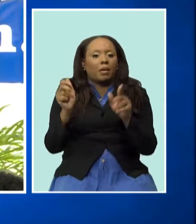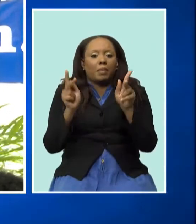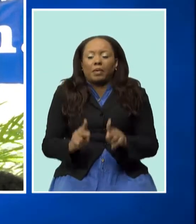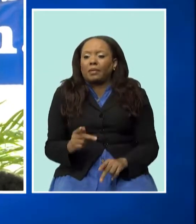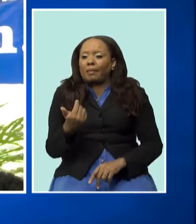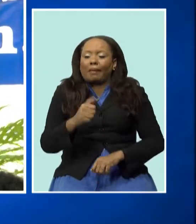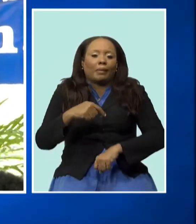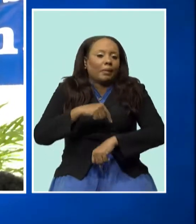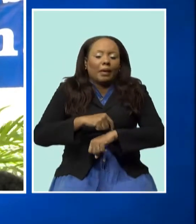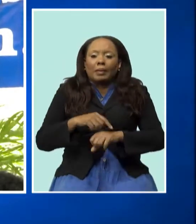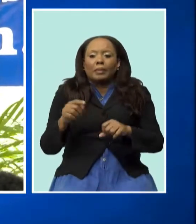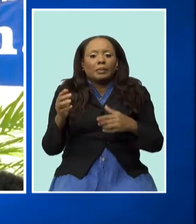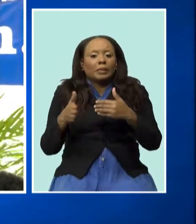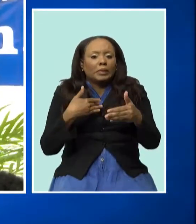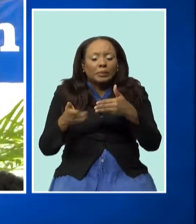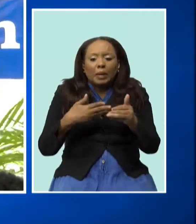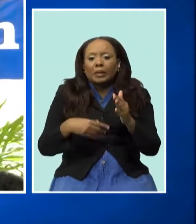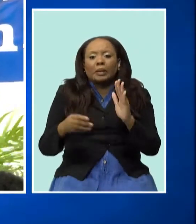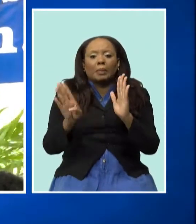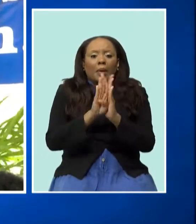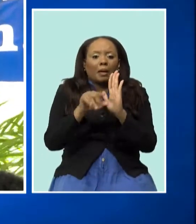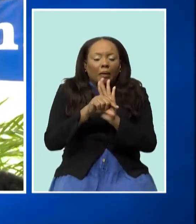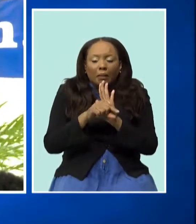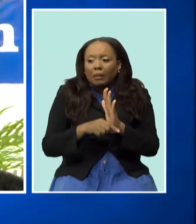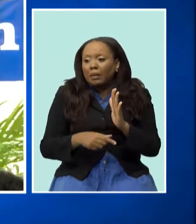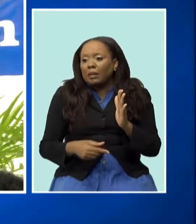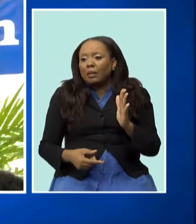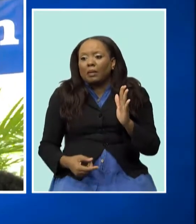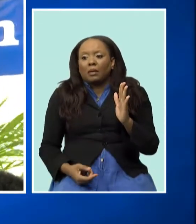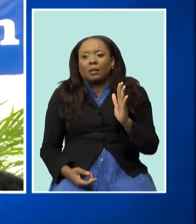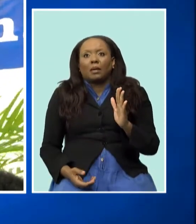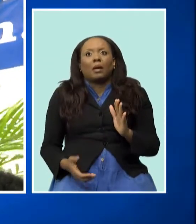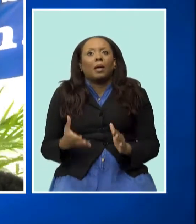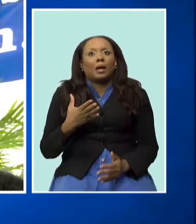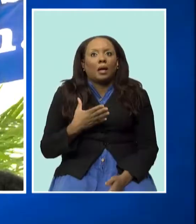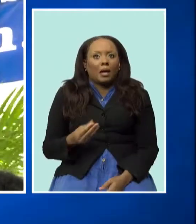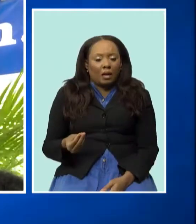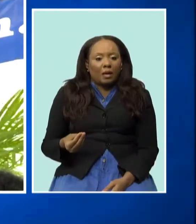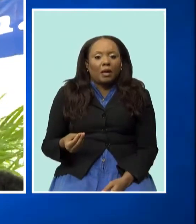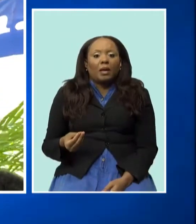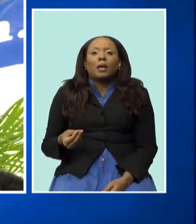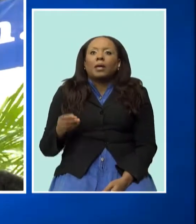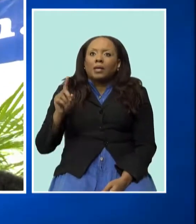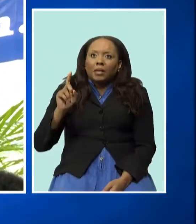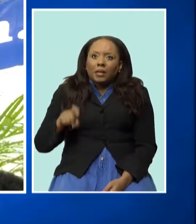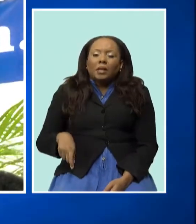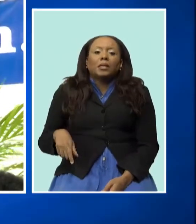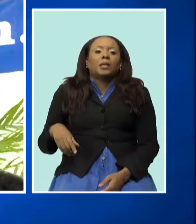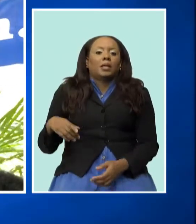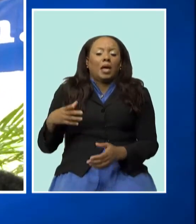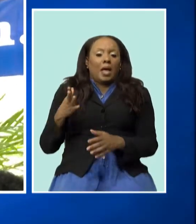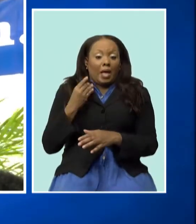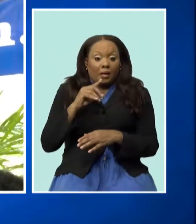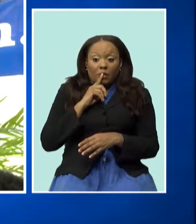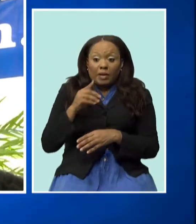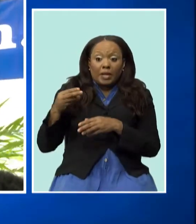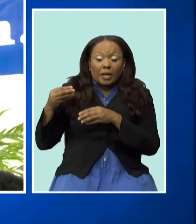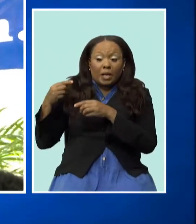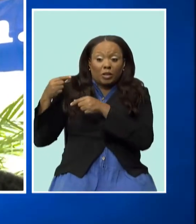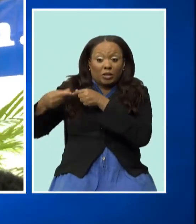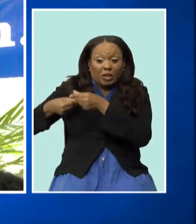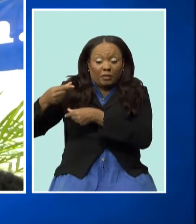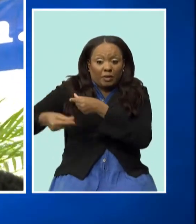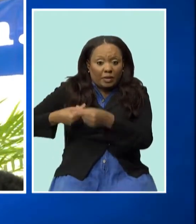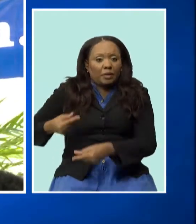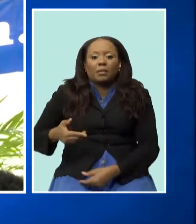all backgrounds. And believe it or not, it is hereditary. I should be concerned because let me tell you, my